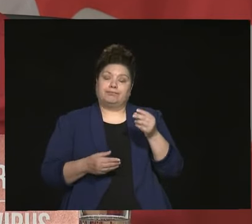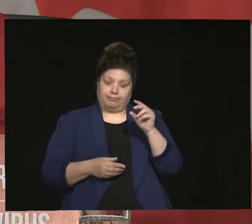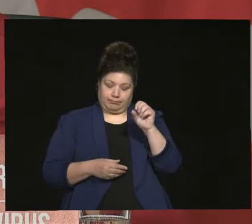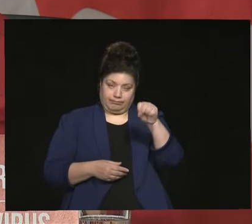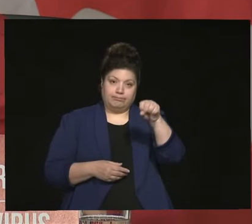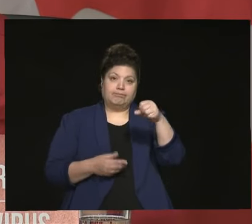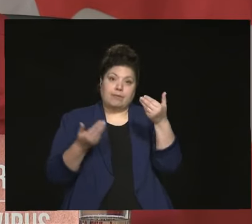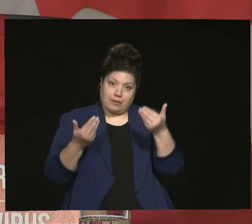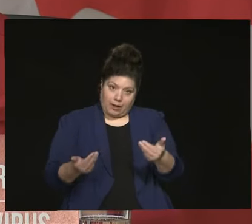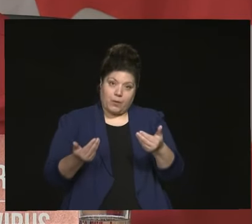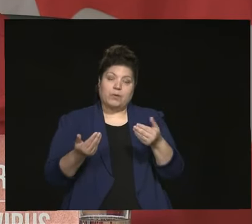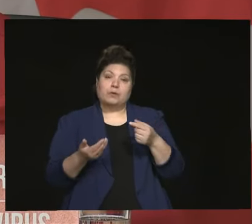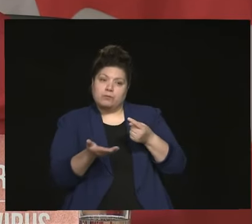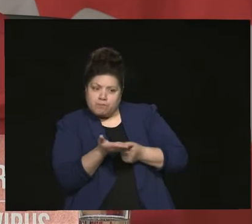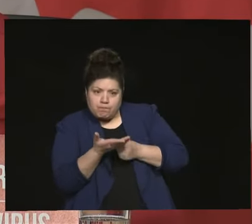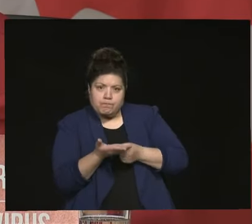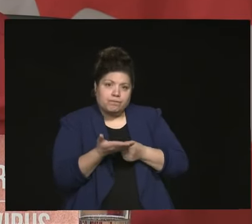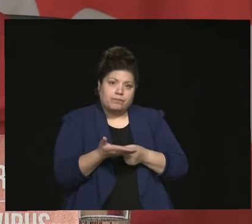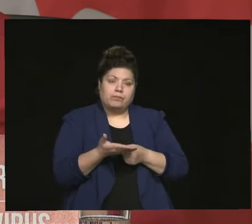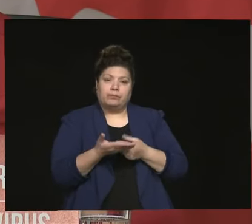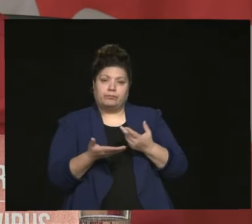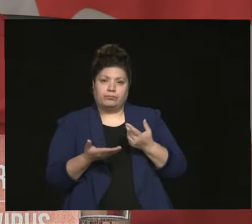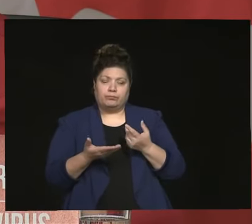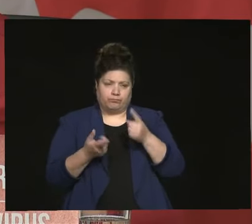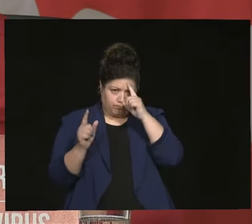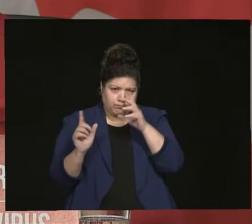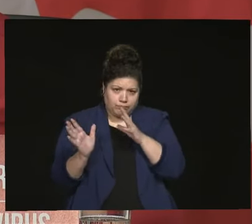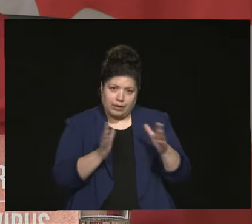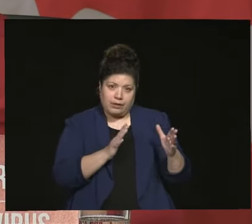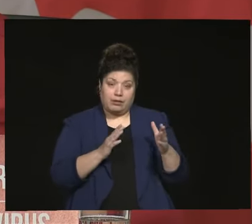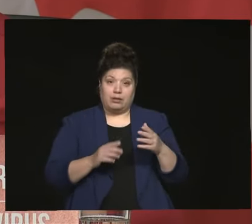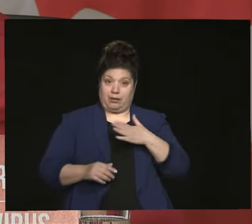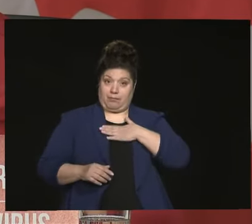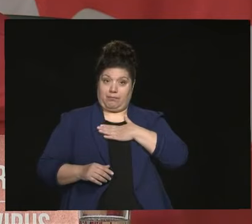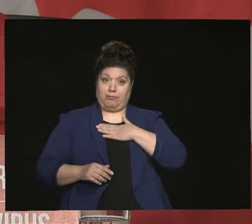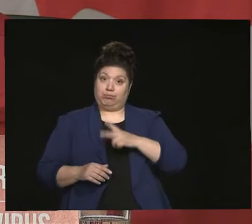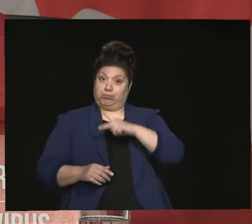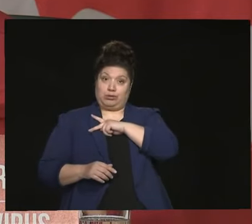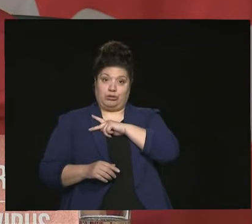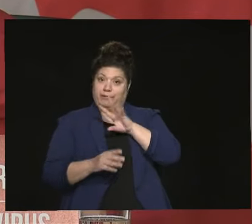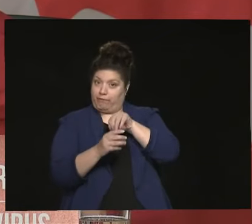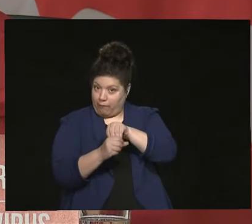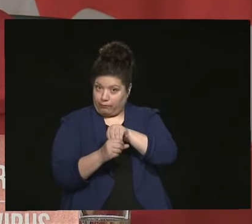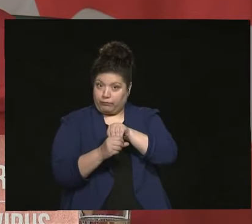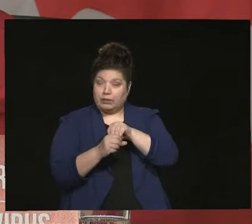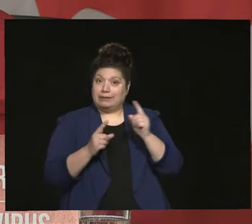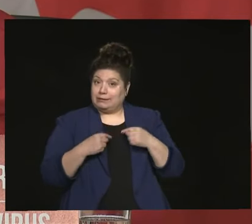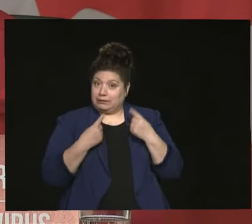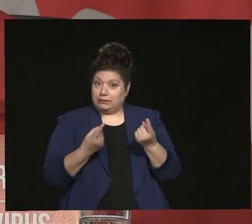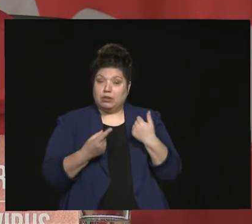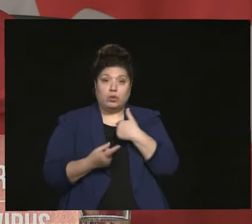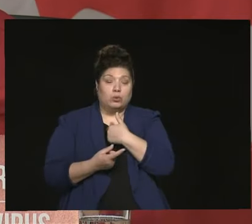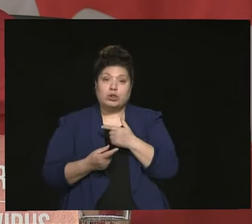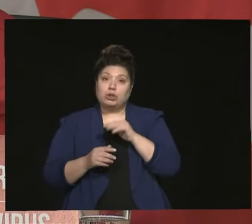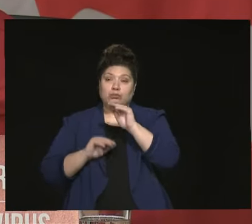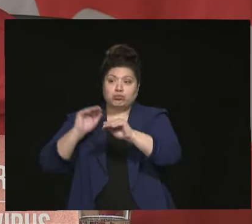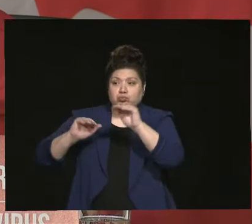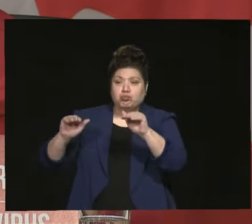personally focused on over the past few days. We have been talking with industry leaders.